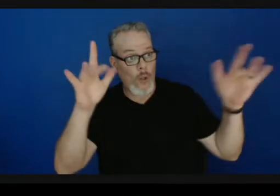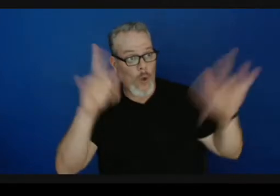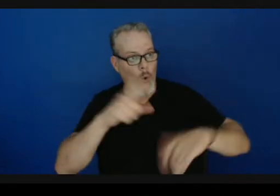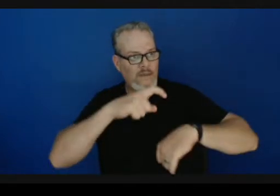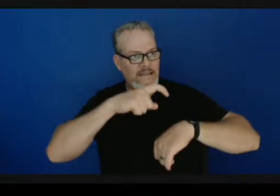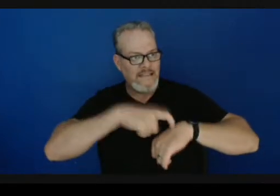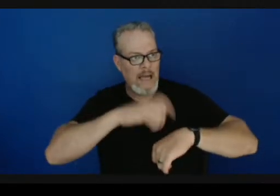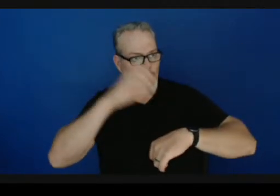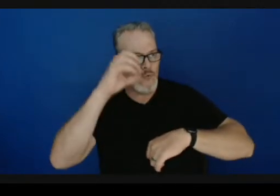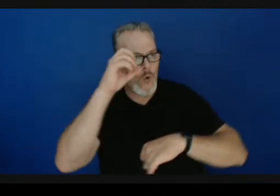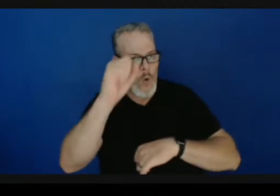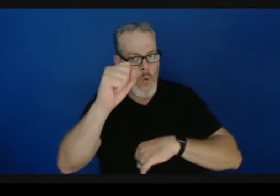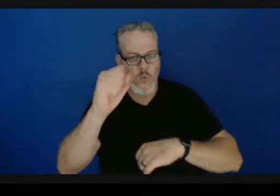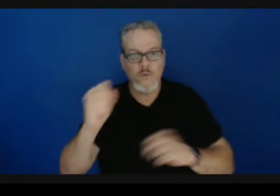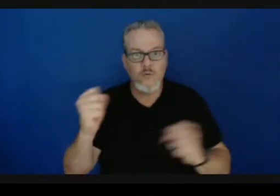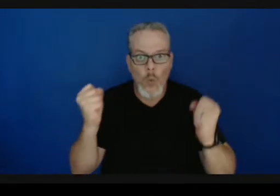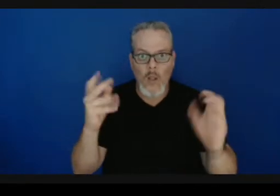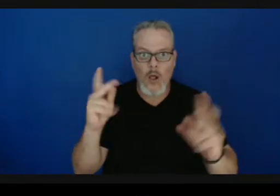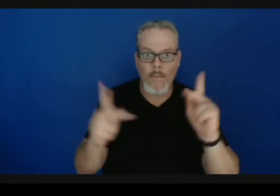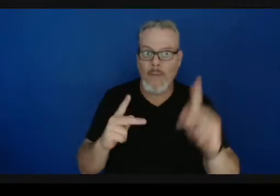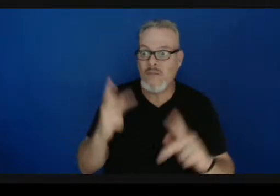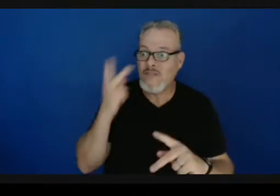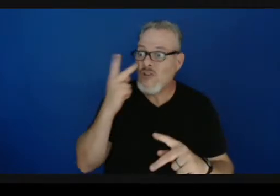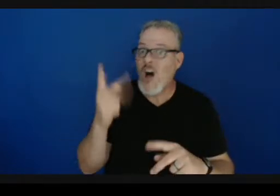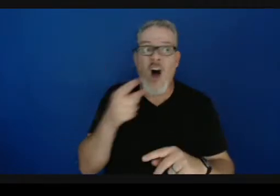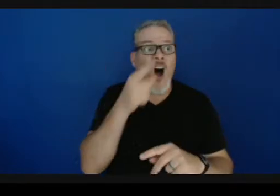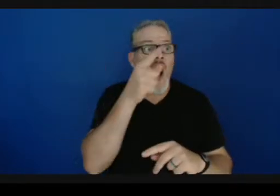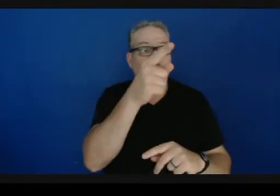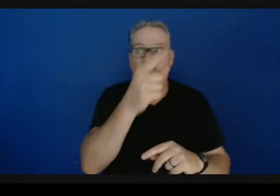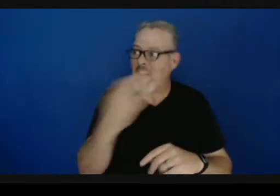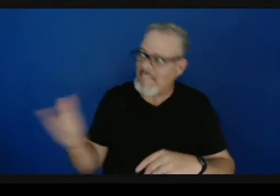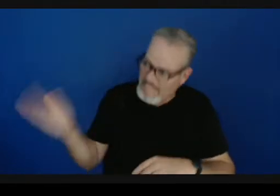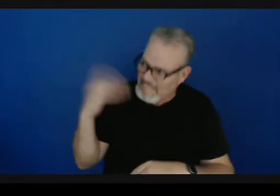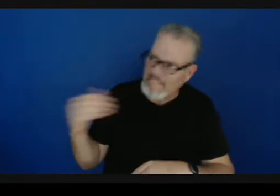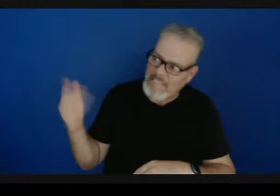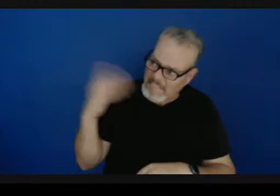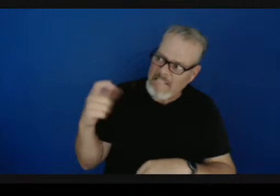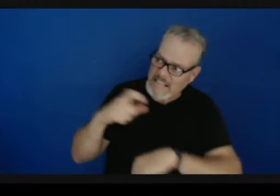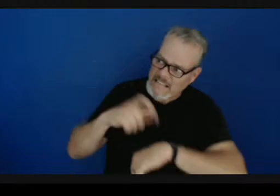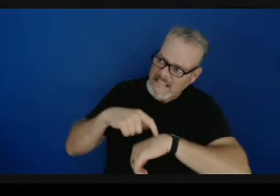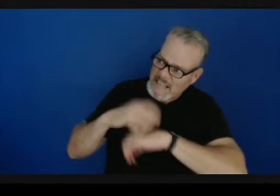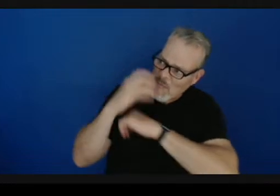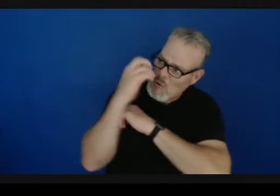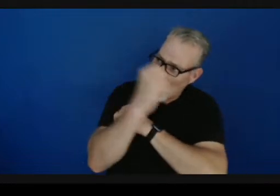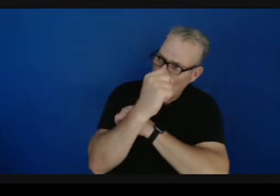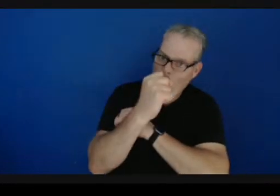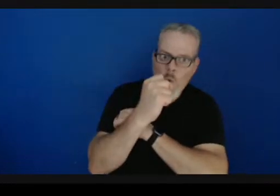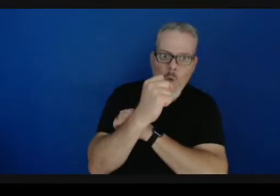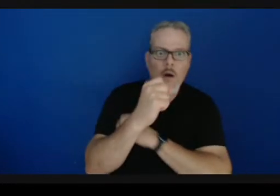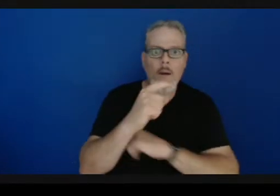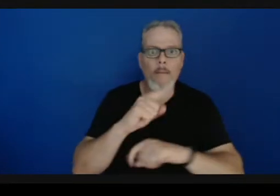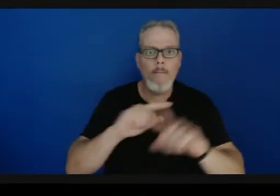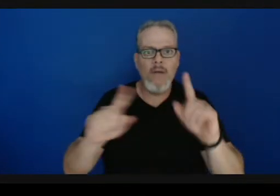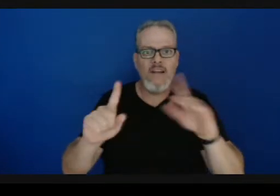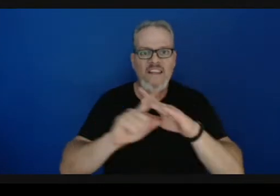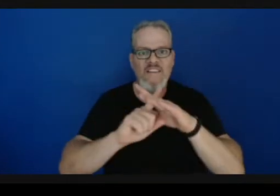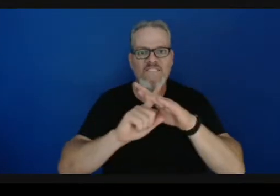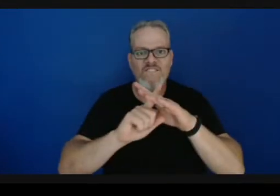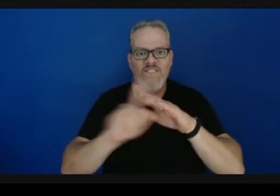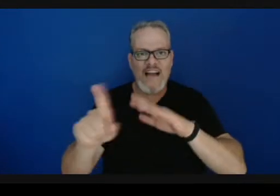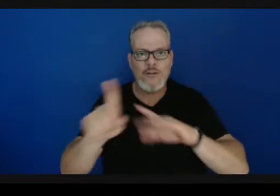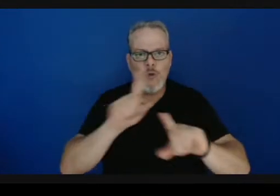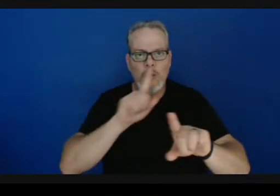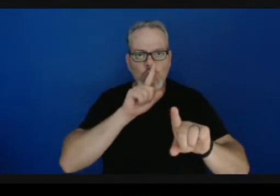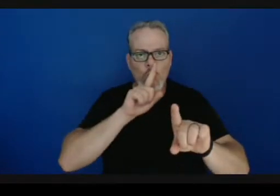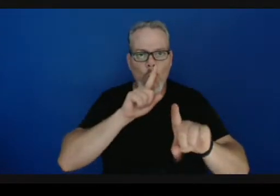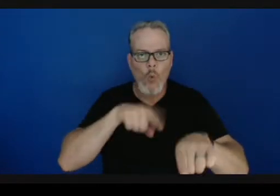saw the glow and they're like, all right, time to go. And they headed out, but the evacuation order, they created that little bit